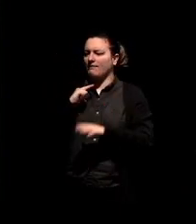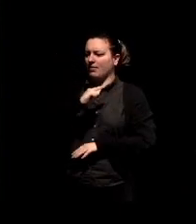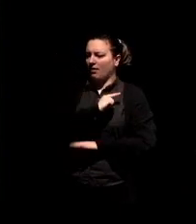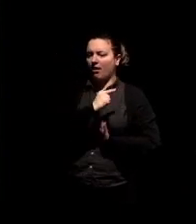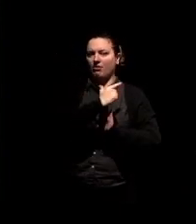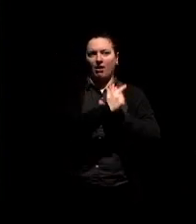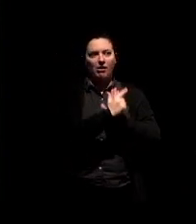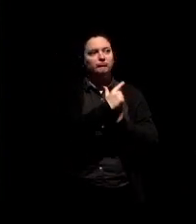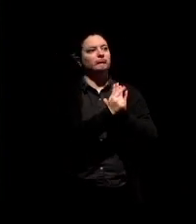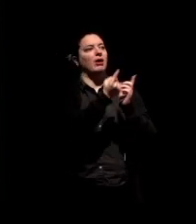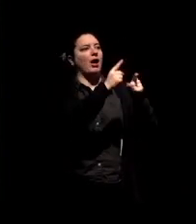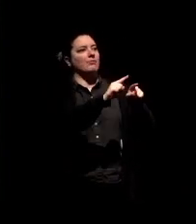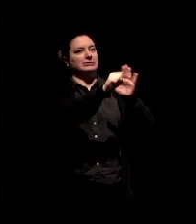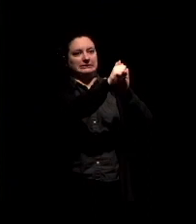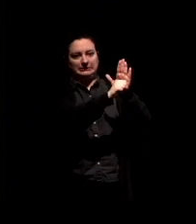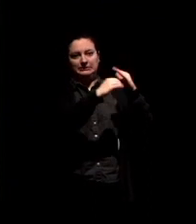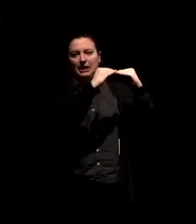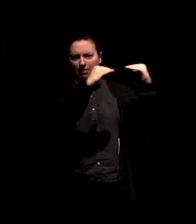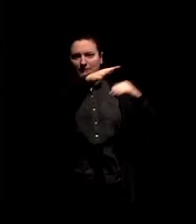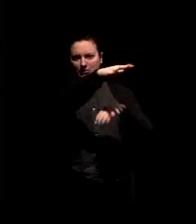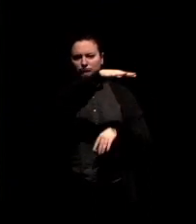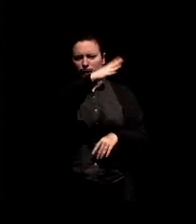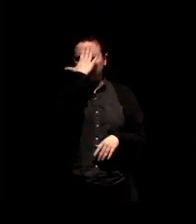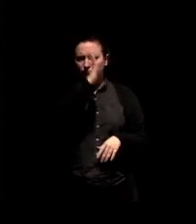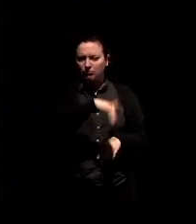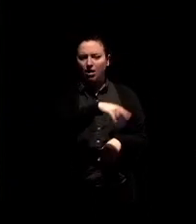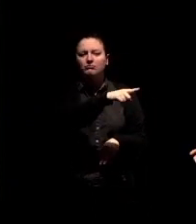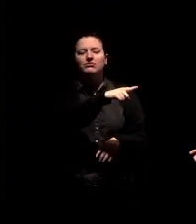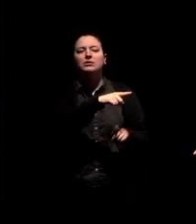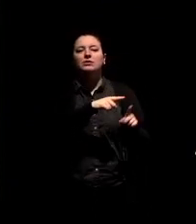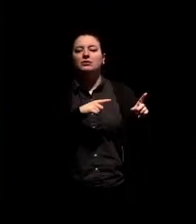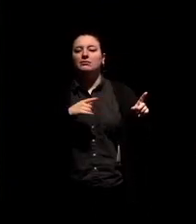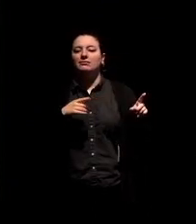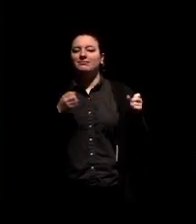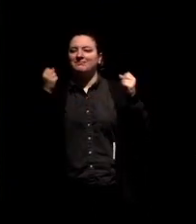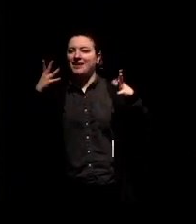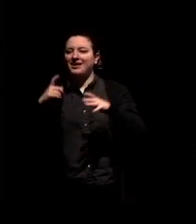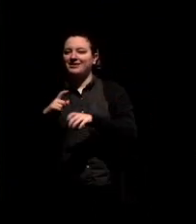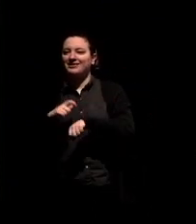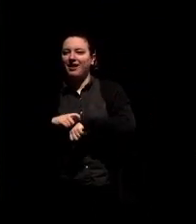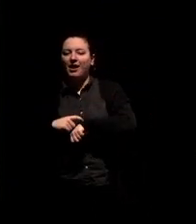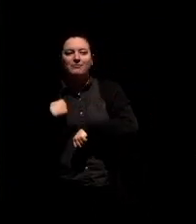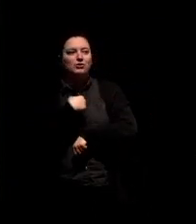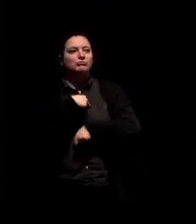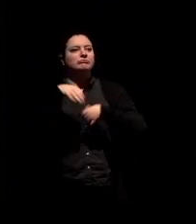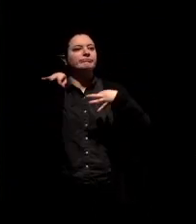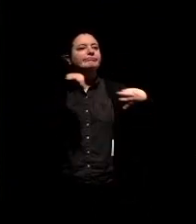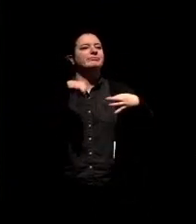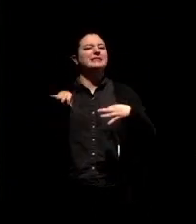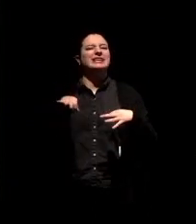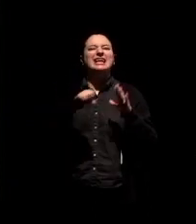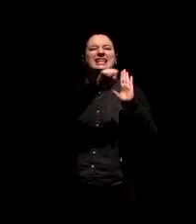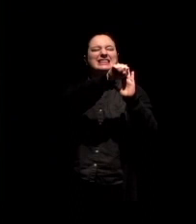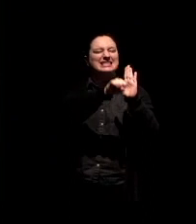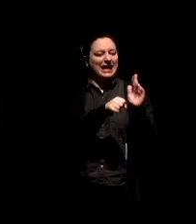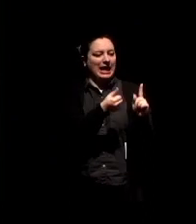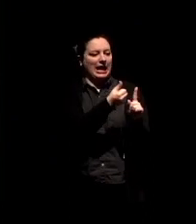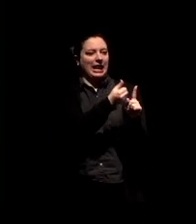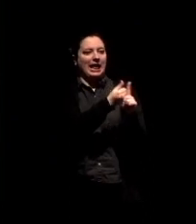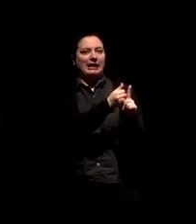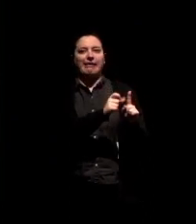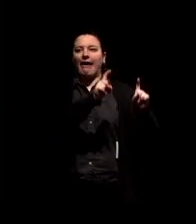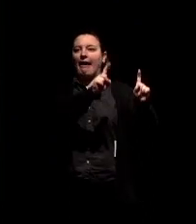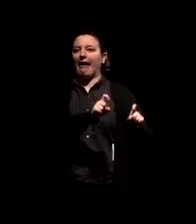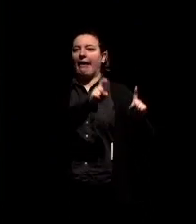legislation, we often describe our states as laboratories of democracy, and this came out of